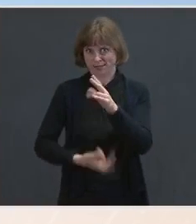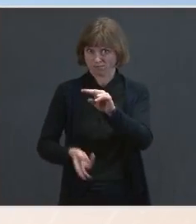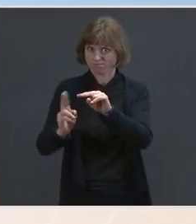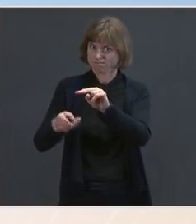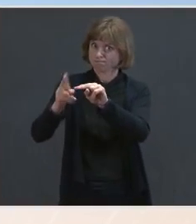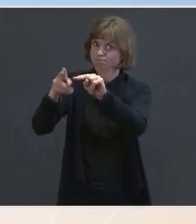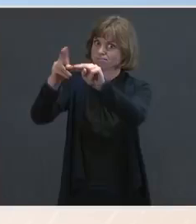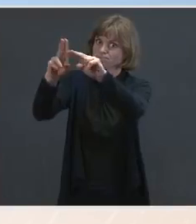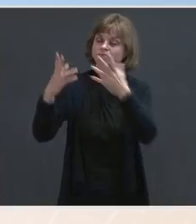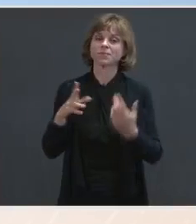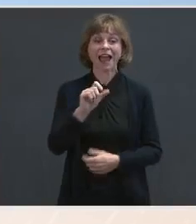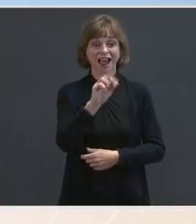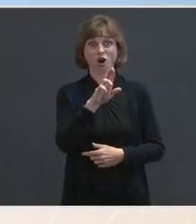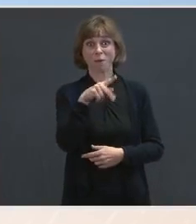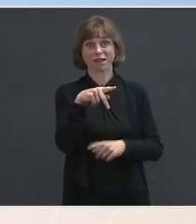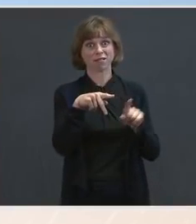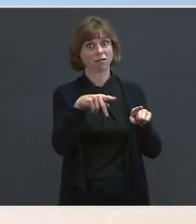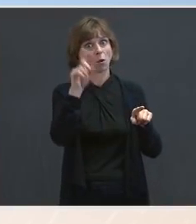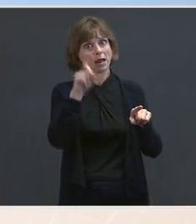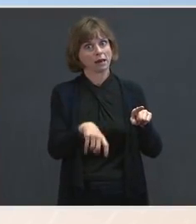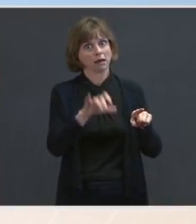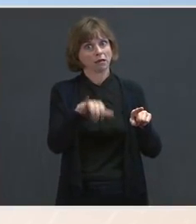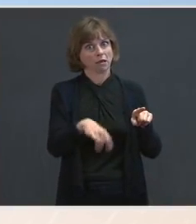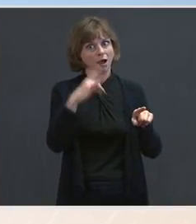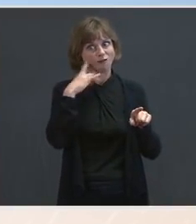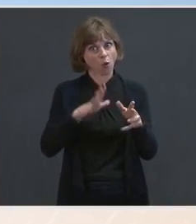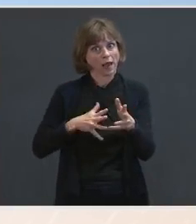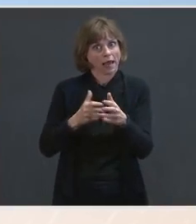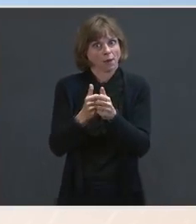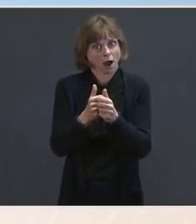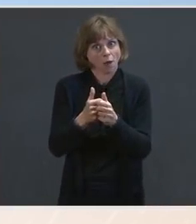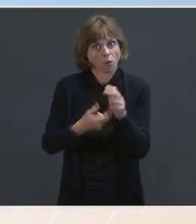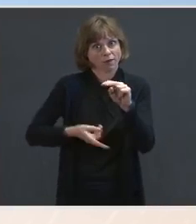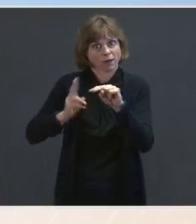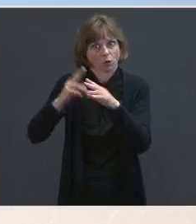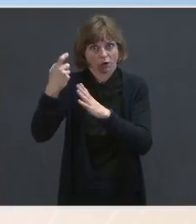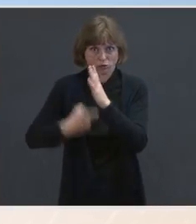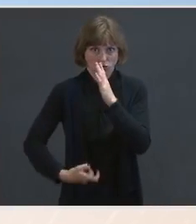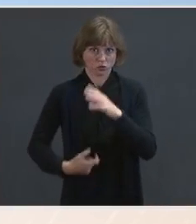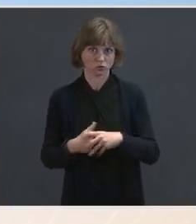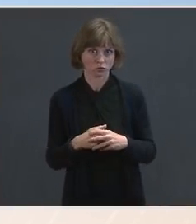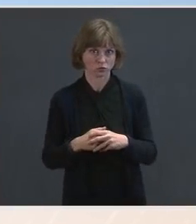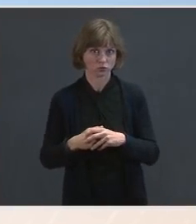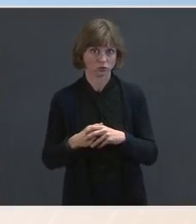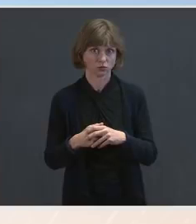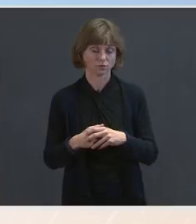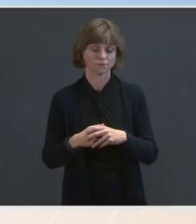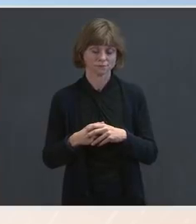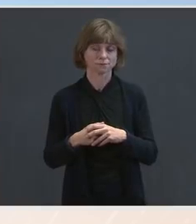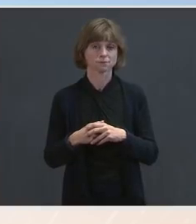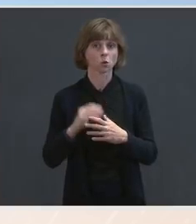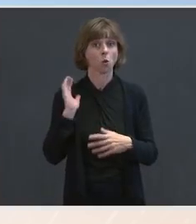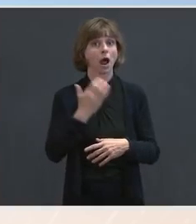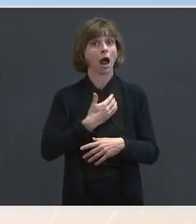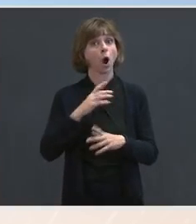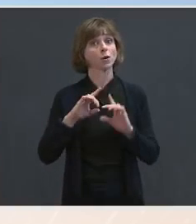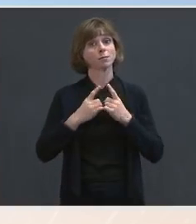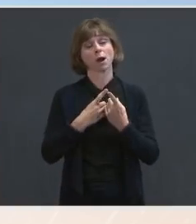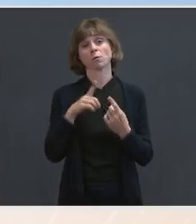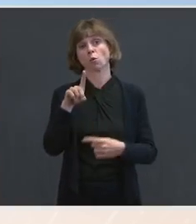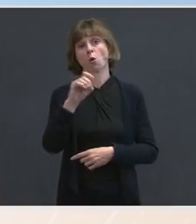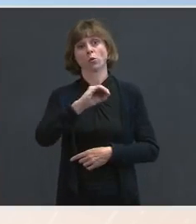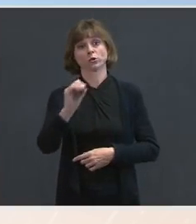ability to make sure that we can keep up with those demands of the increased cost. So our department remains fully